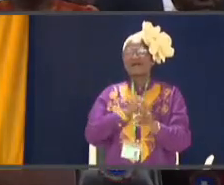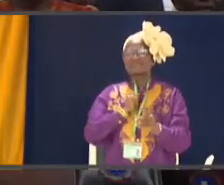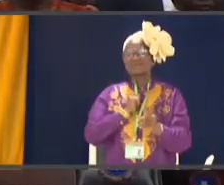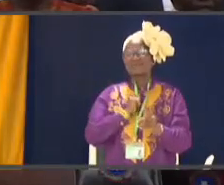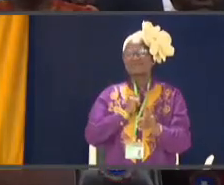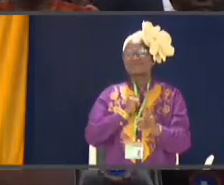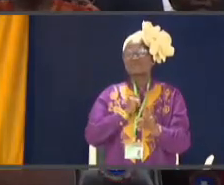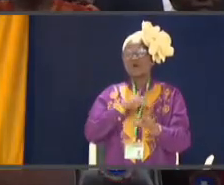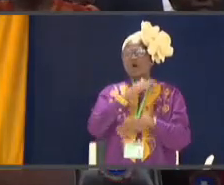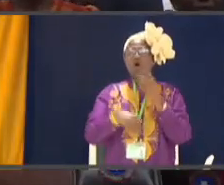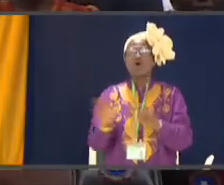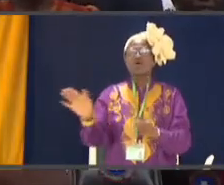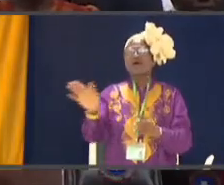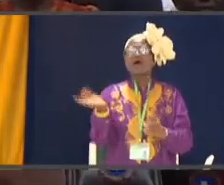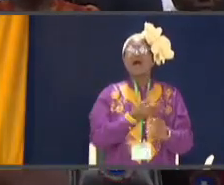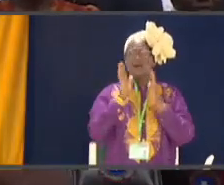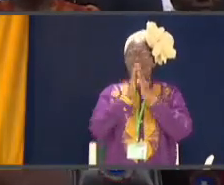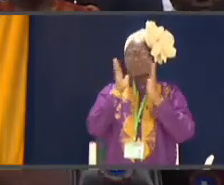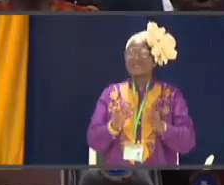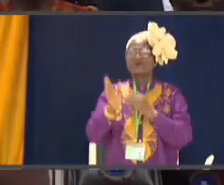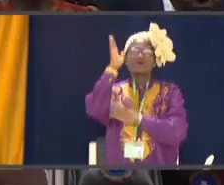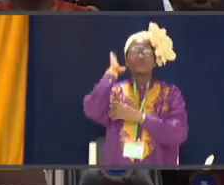gbogbo adura yin lo lorun afina down